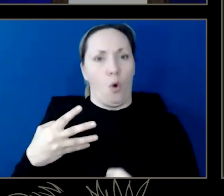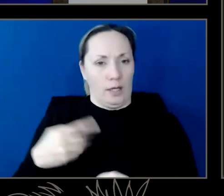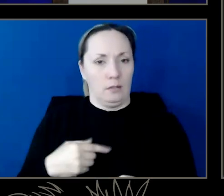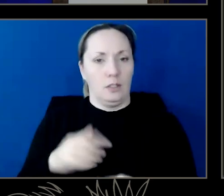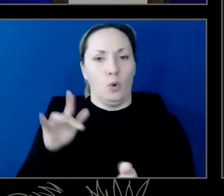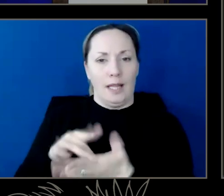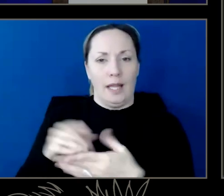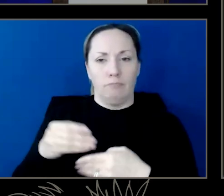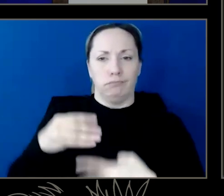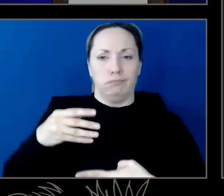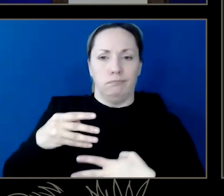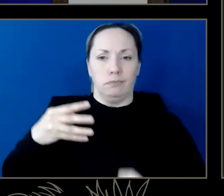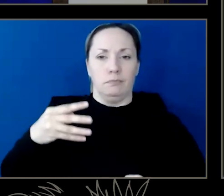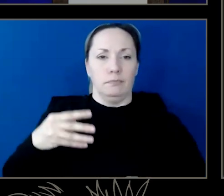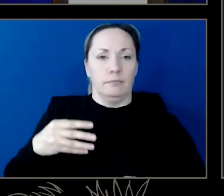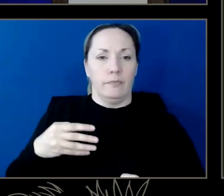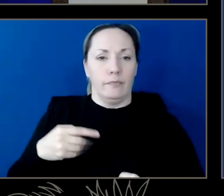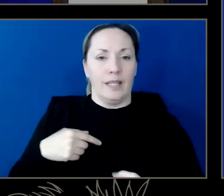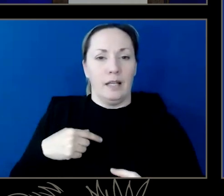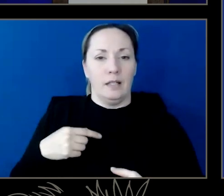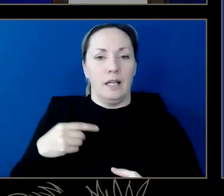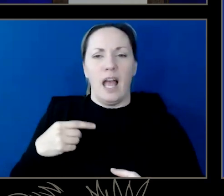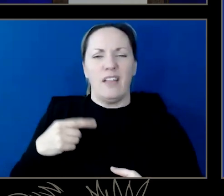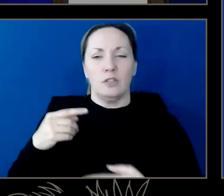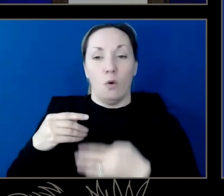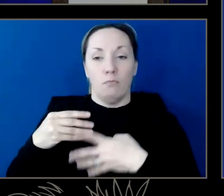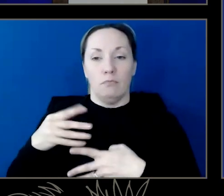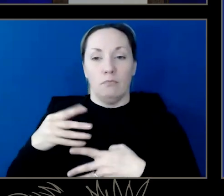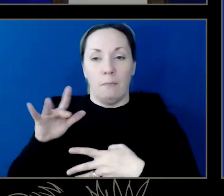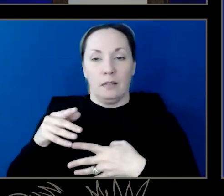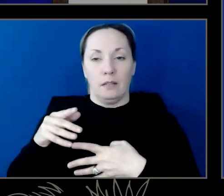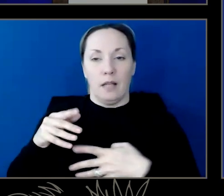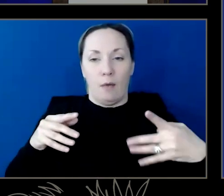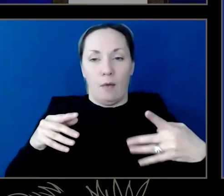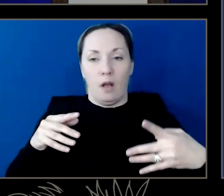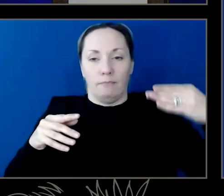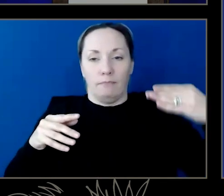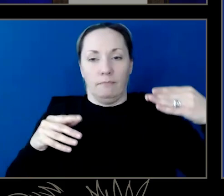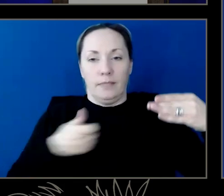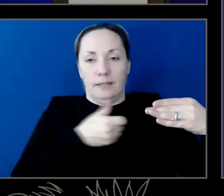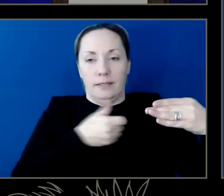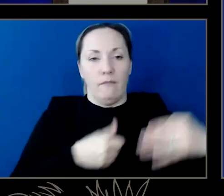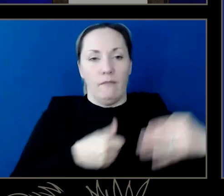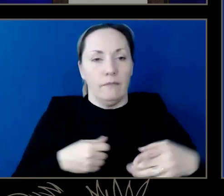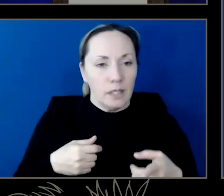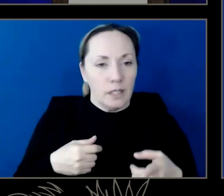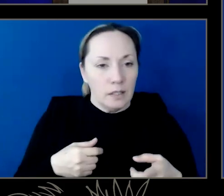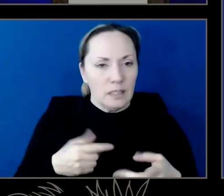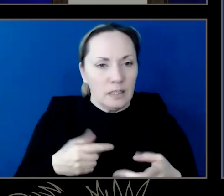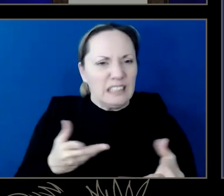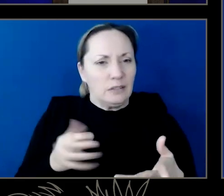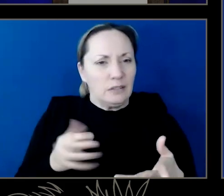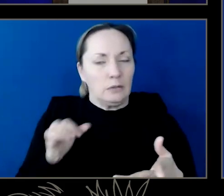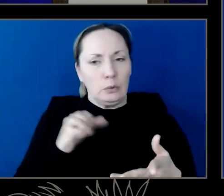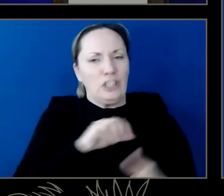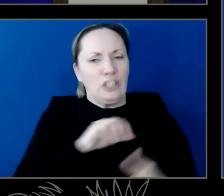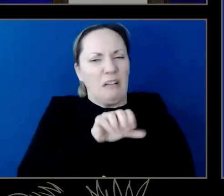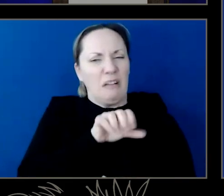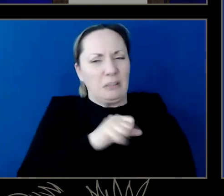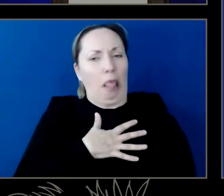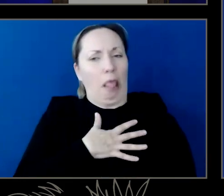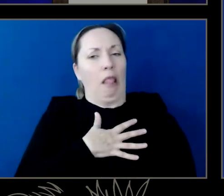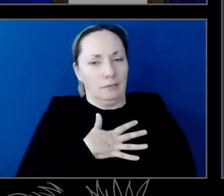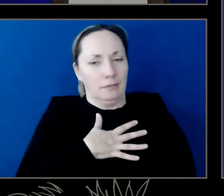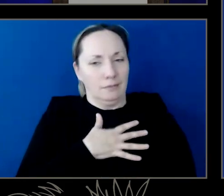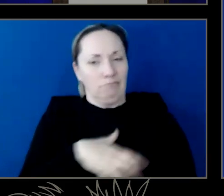one accordion and the other one closes automatically. So let's take a look at how we're doing that. Ew, that was a JavaScript, by the way. Ugh, gross,